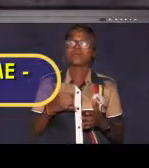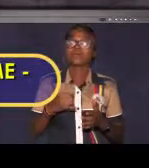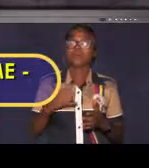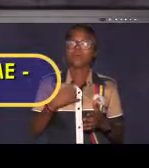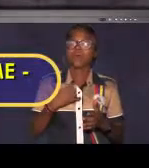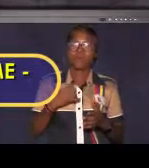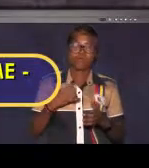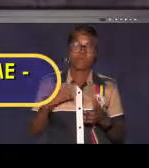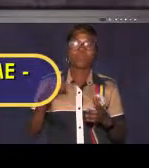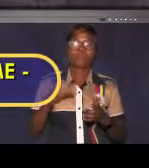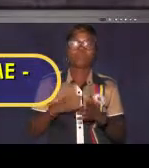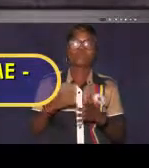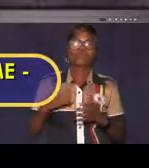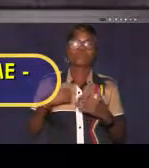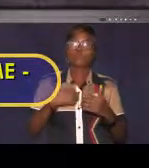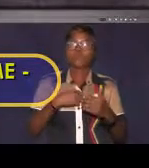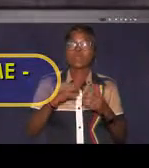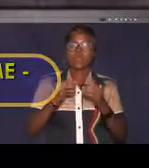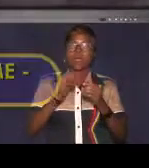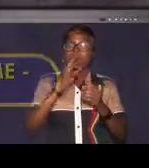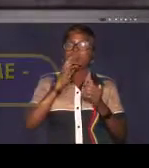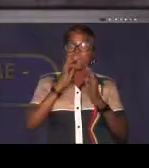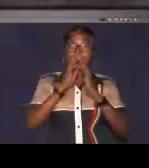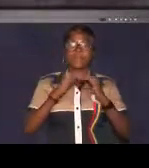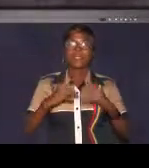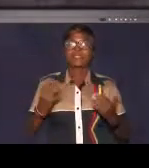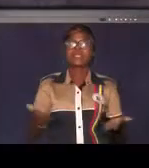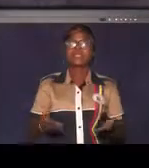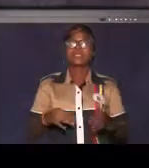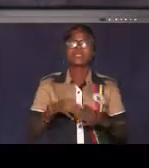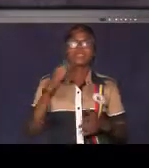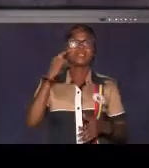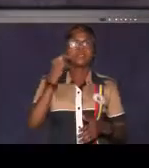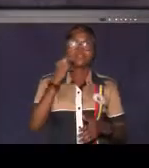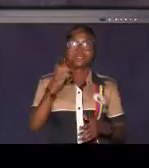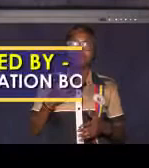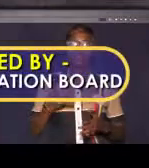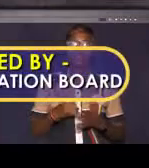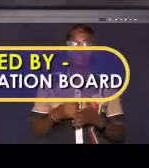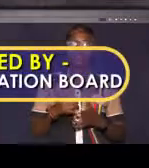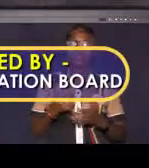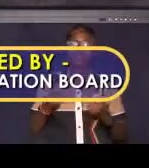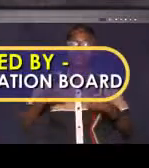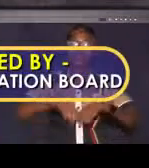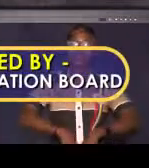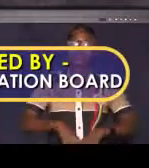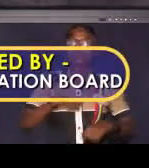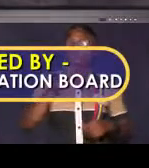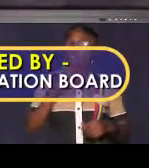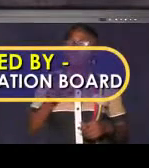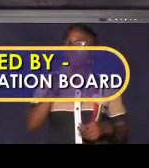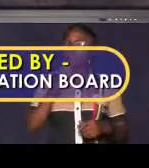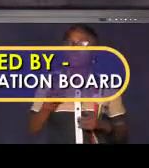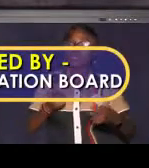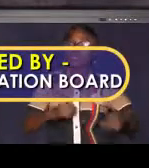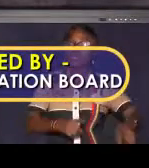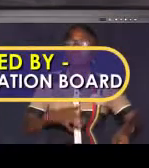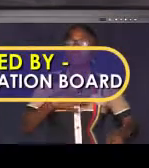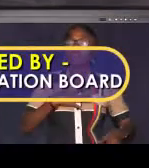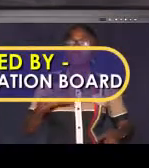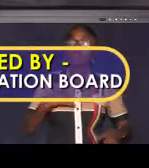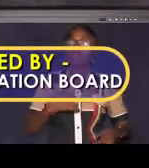event or earthquake or landslide like this is not happening like some countries where